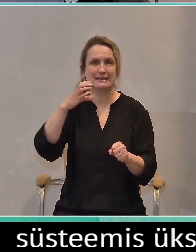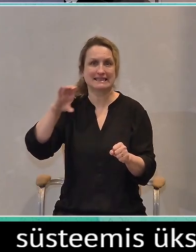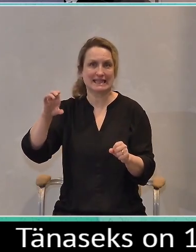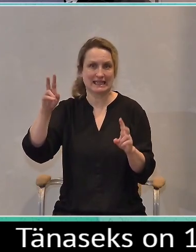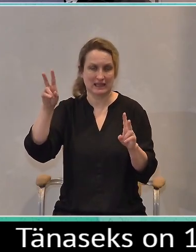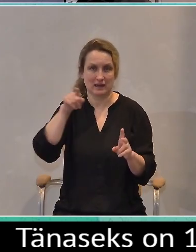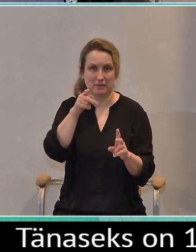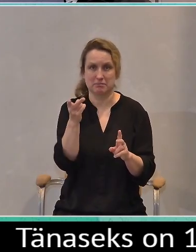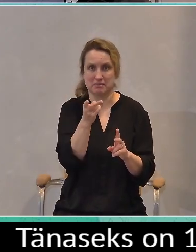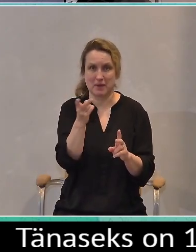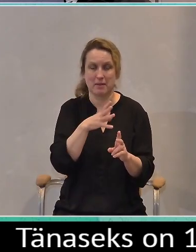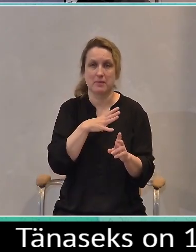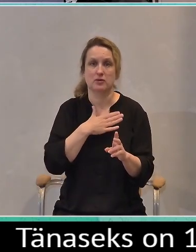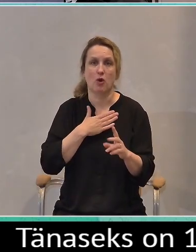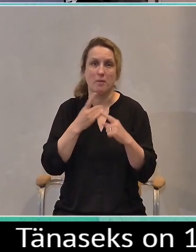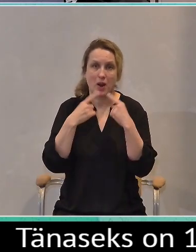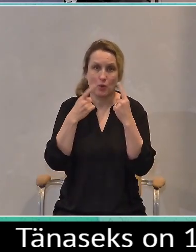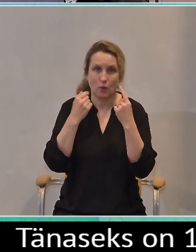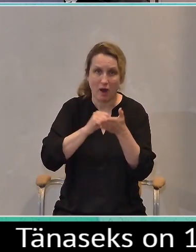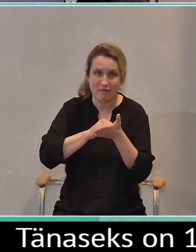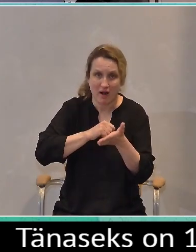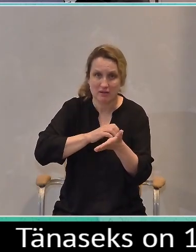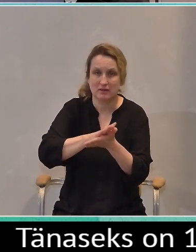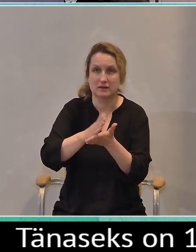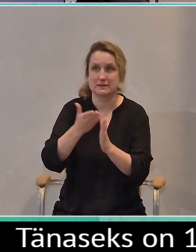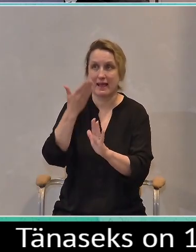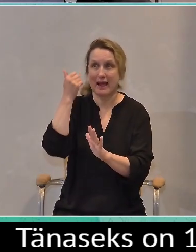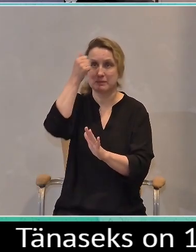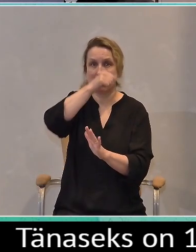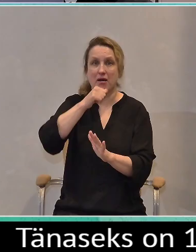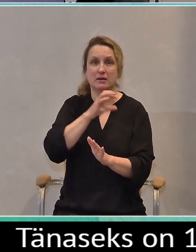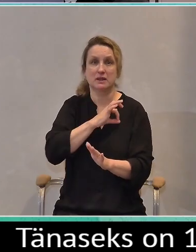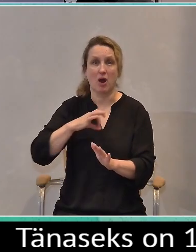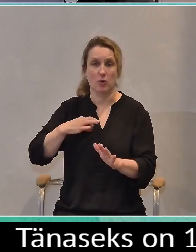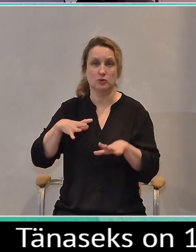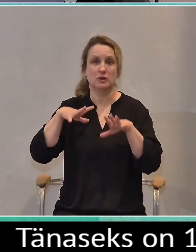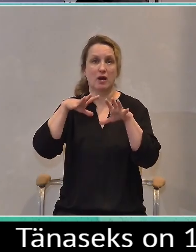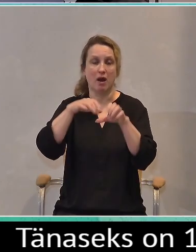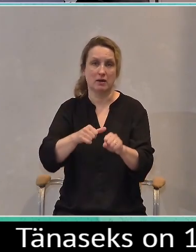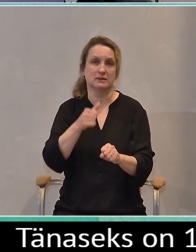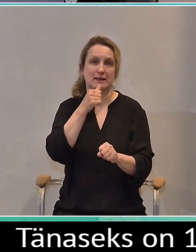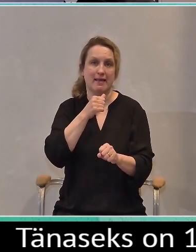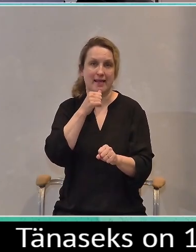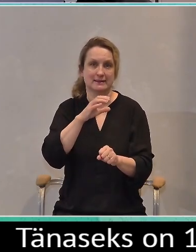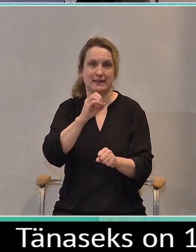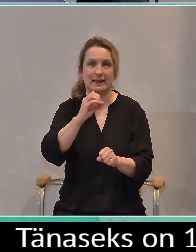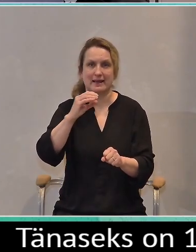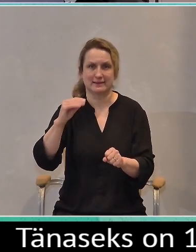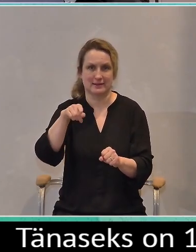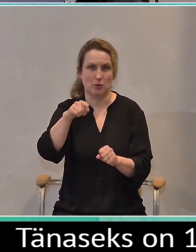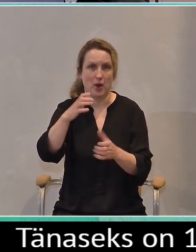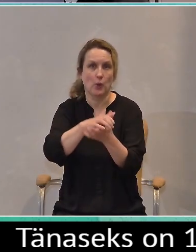EDS online. I also wrote an article about my experience, which was chosen as one of the